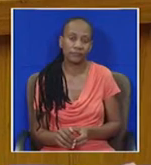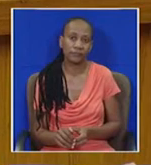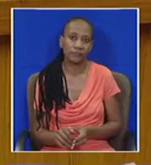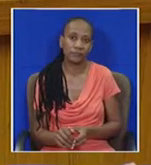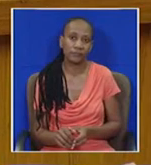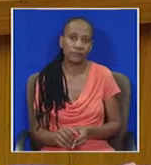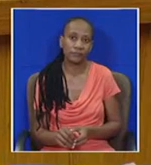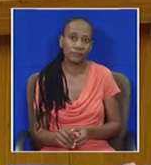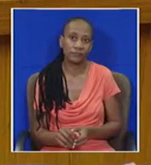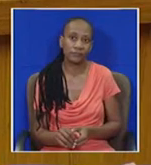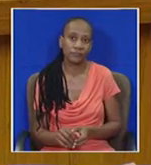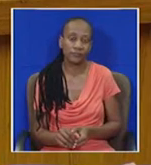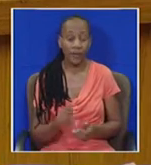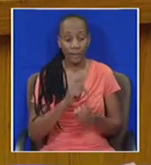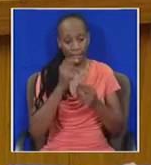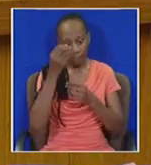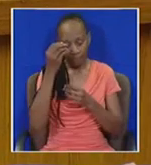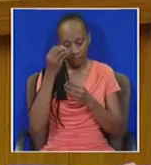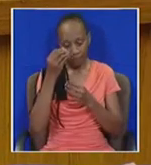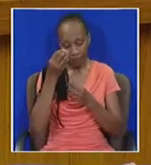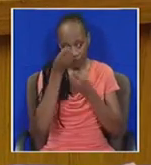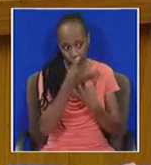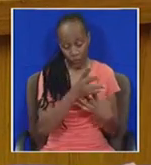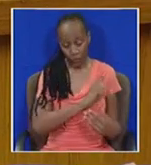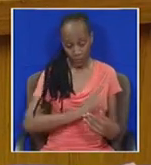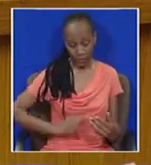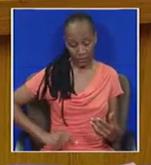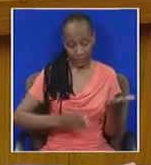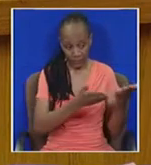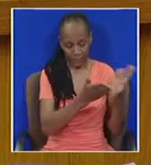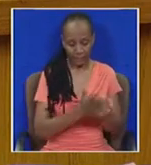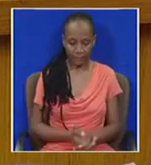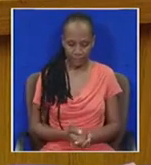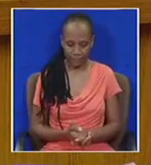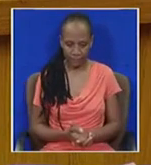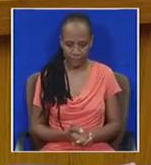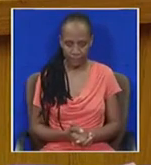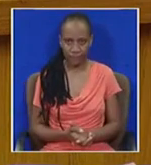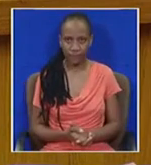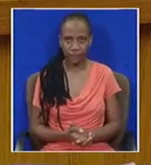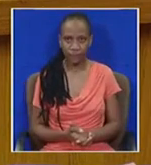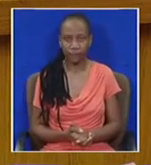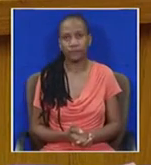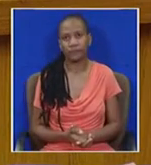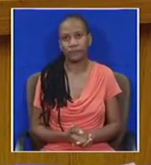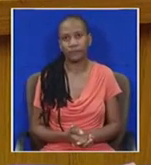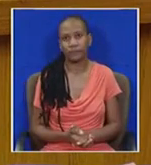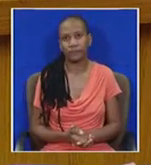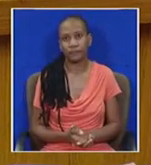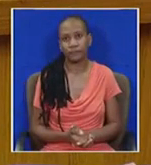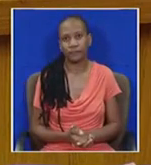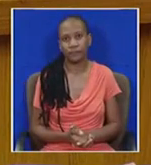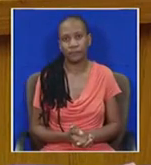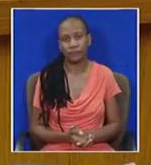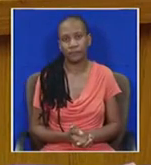This is a message to the President. Mr. President, what destination should those